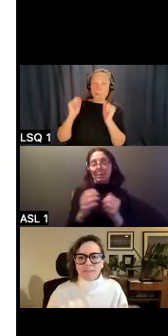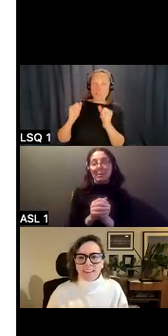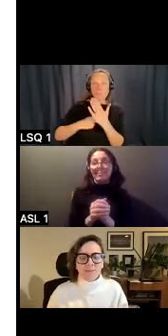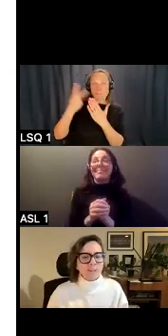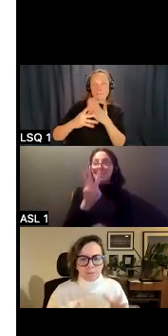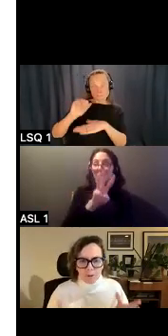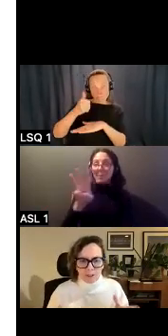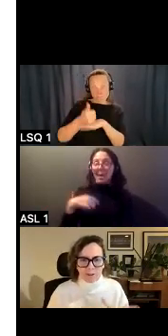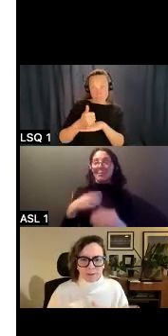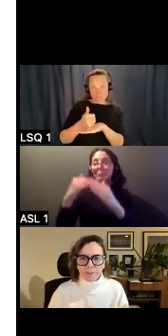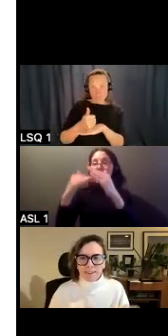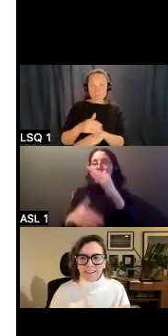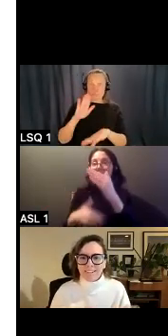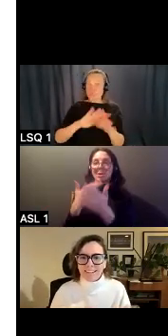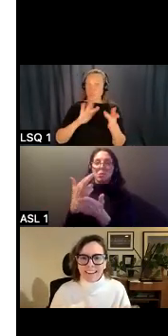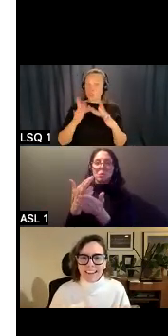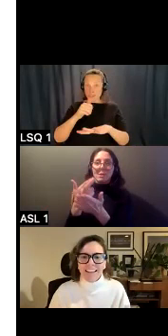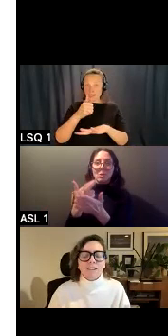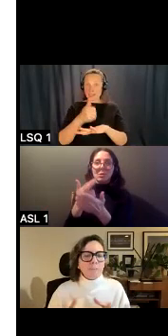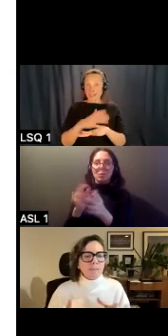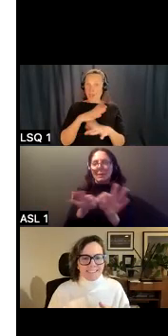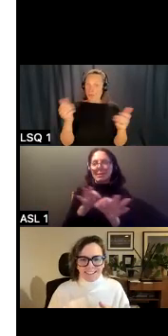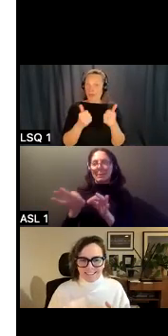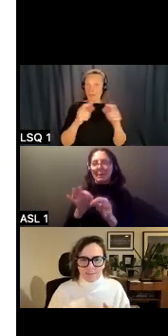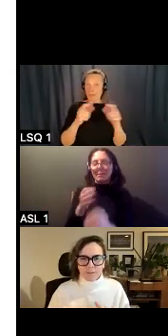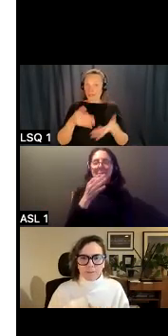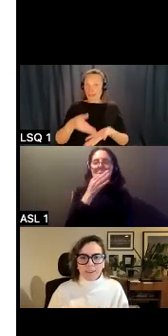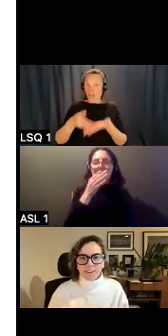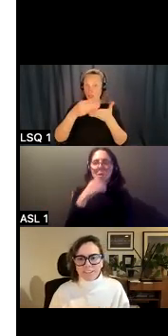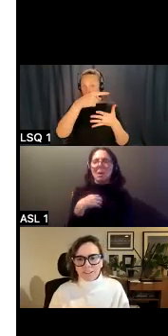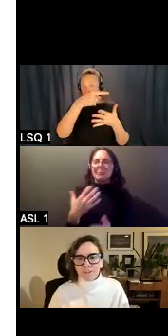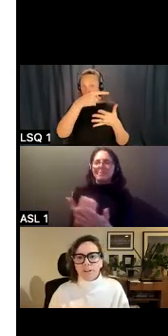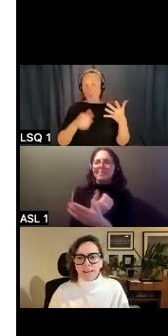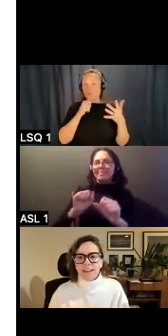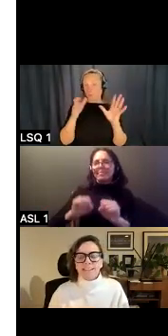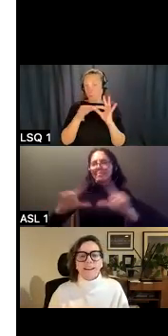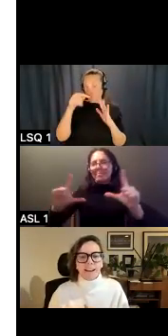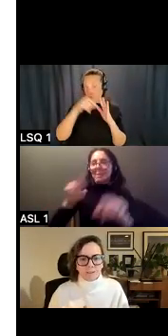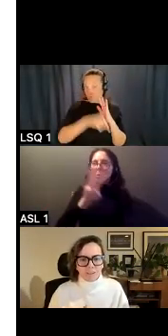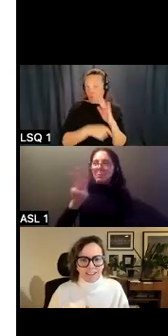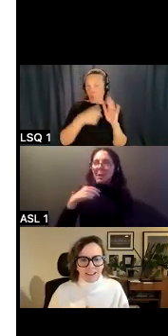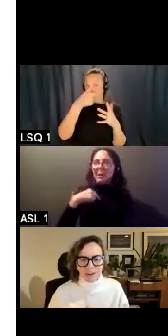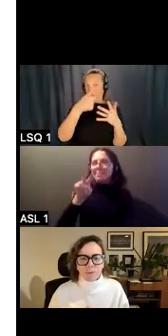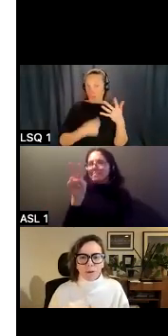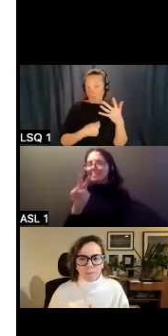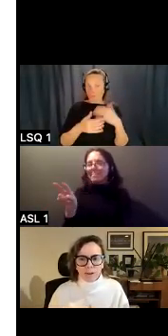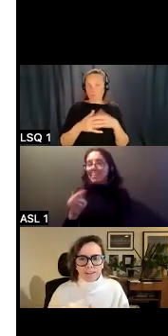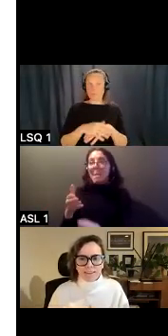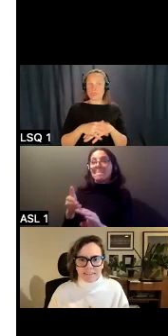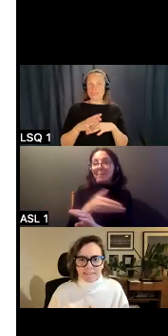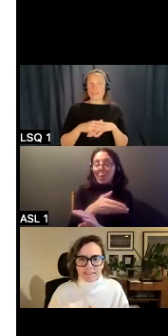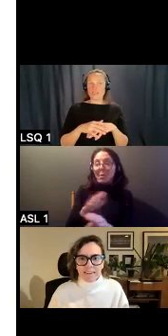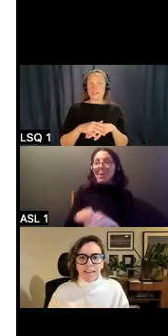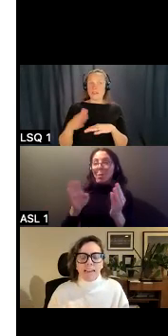on the website, which we'll walk you through a little bit later today. So please take the time to familiarize yourself with that ahead of the portal opening